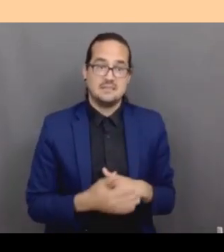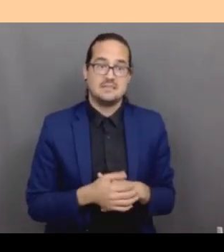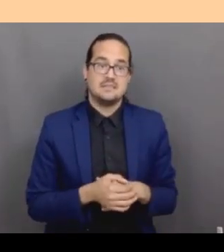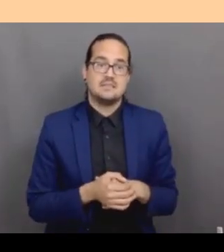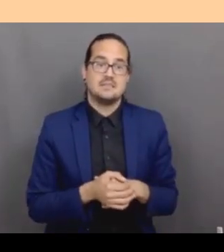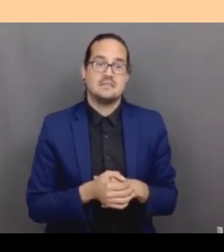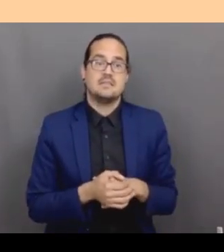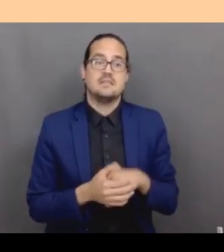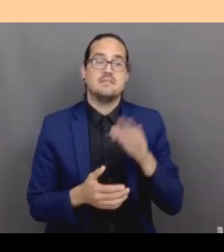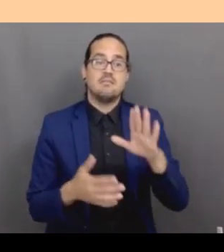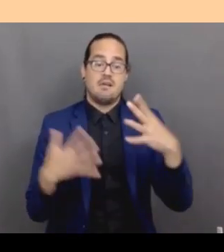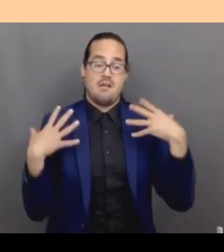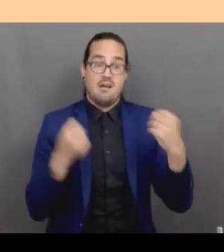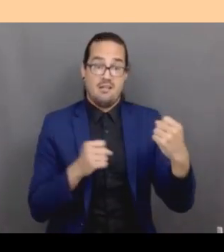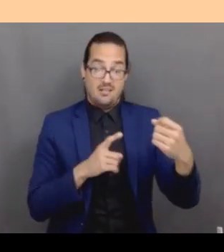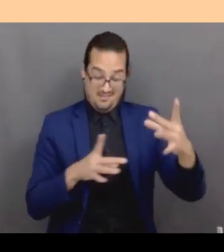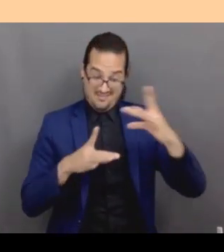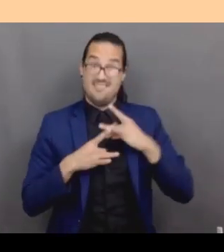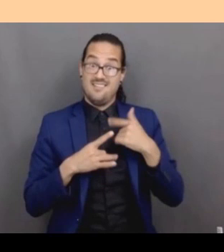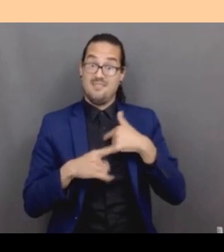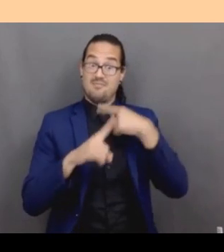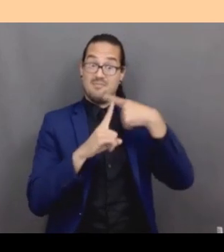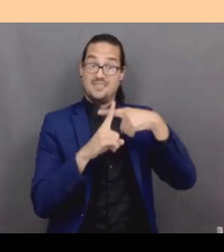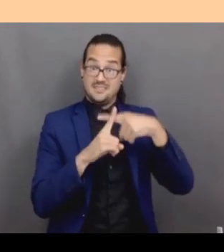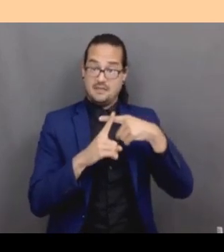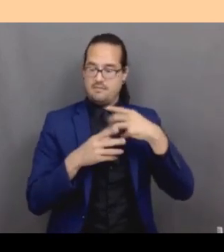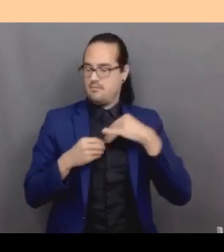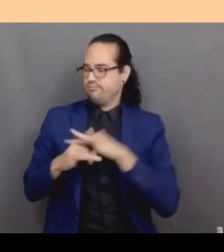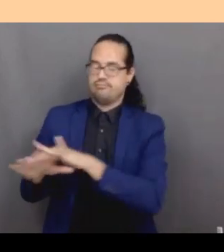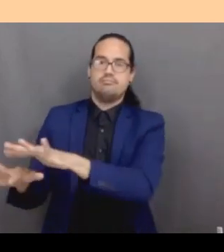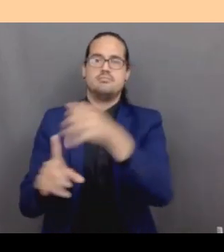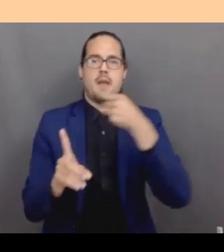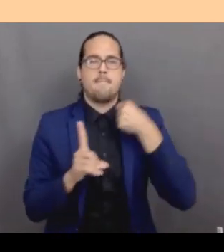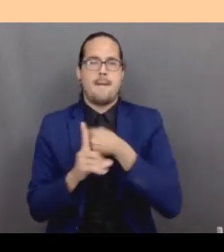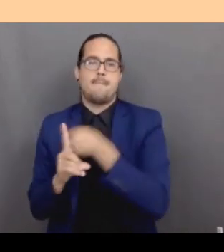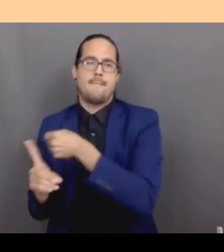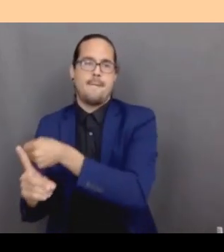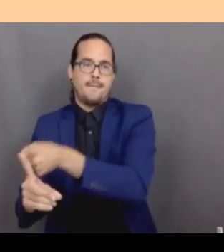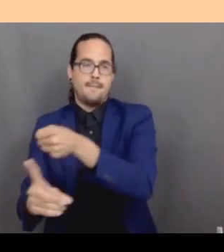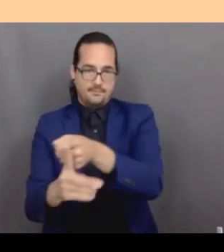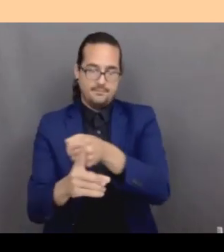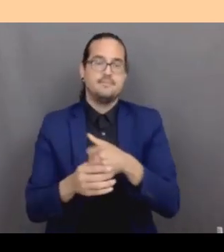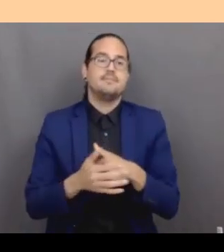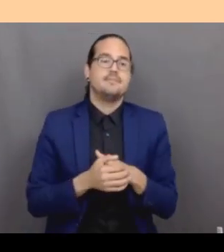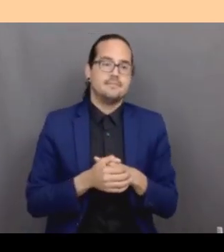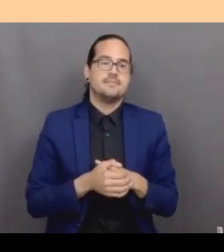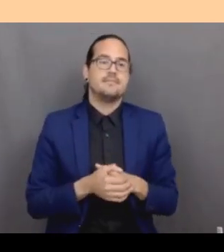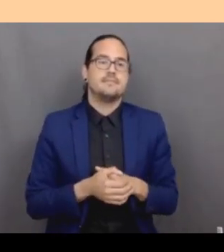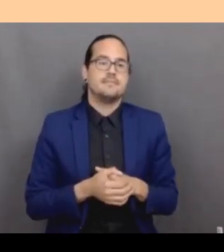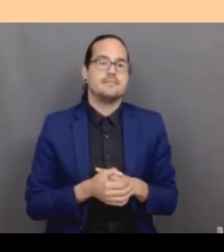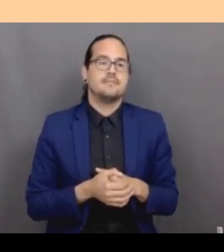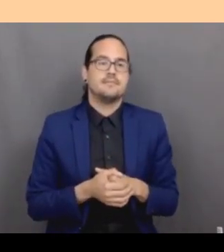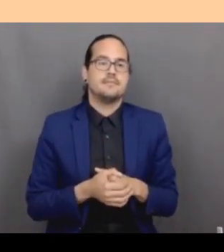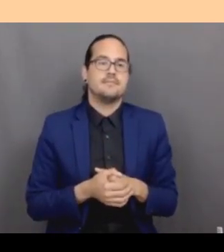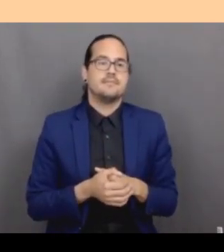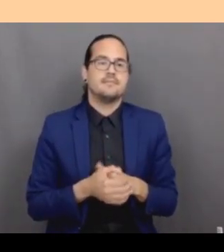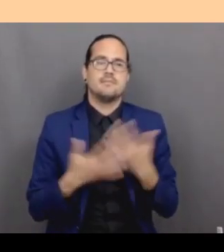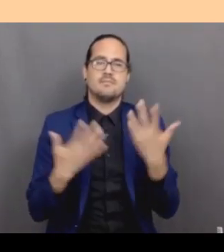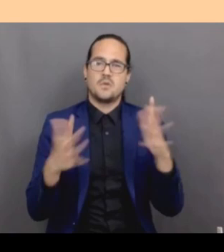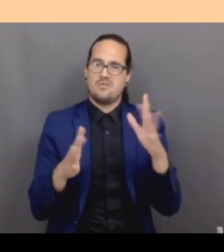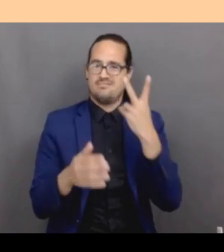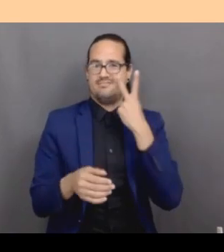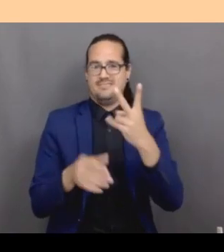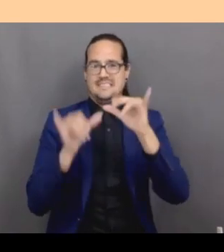coronavirus, lack of access to health care, but also because of the disproportionate share of these communities work in